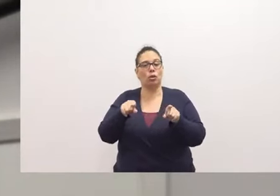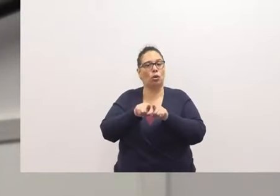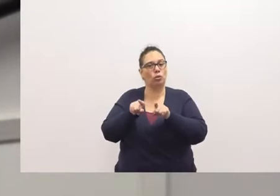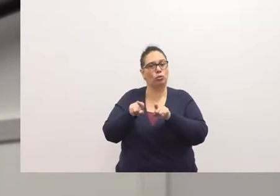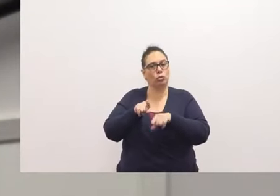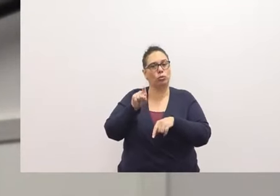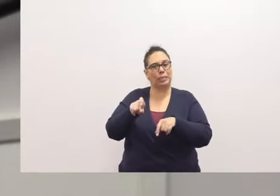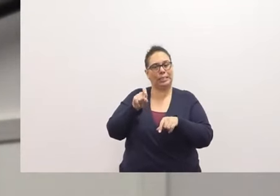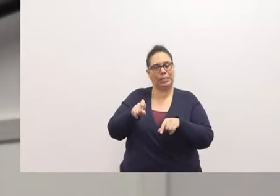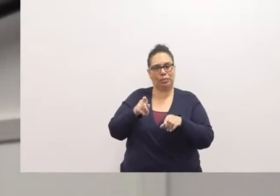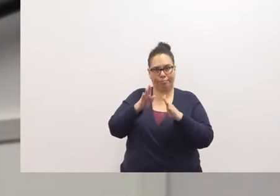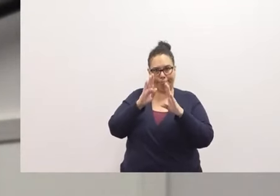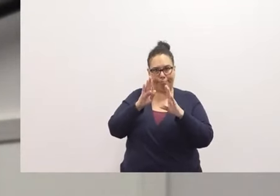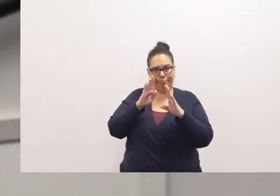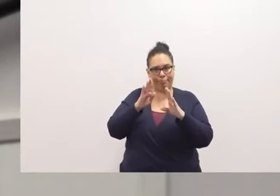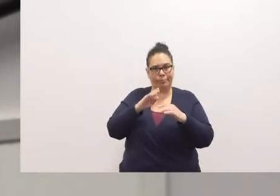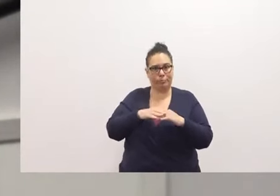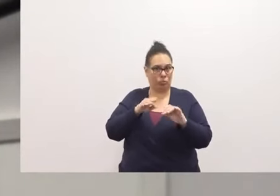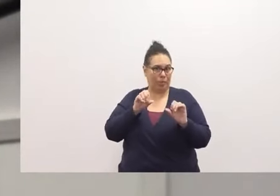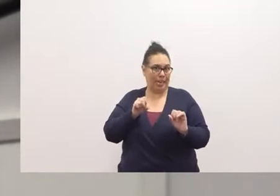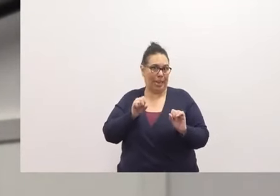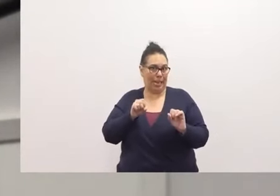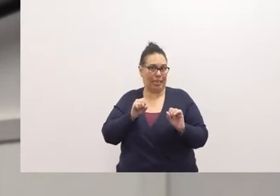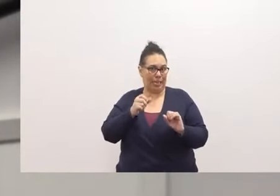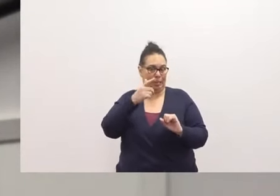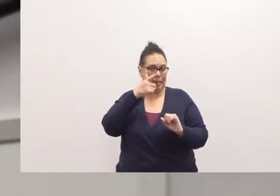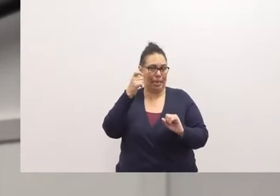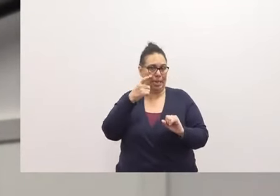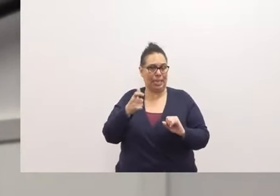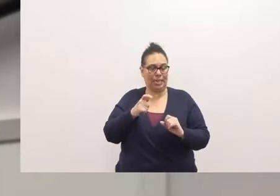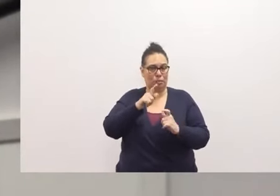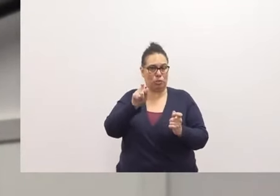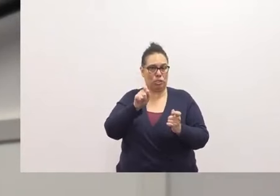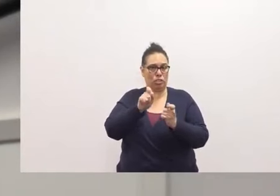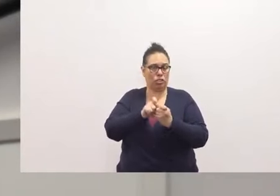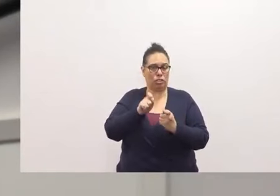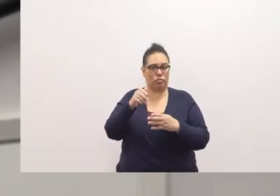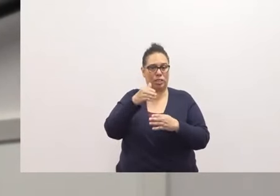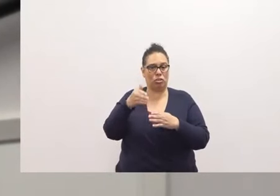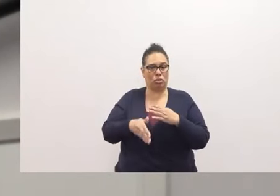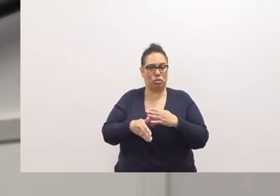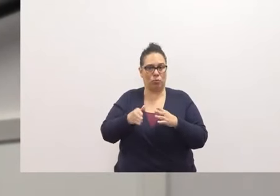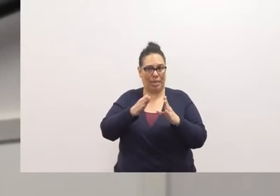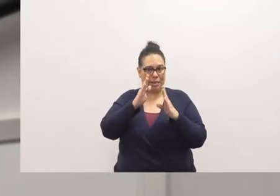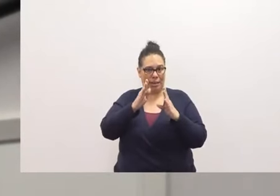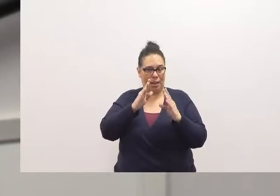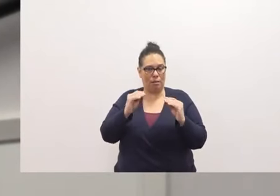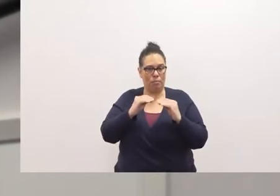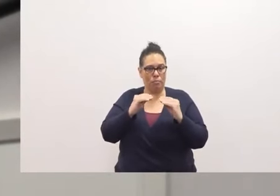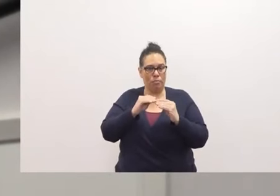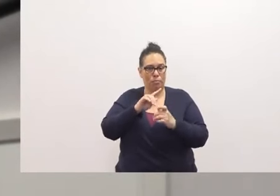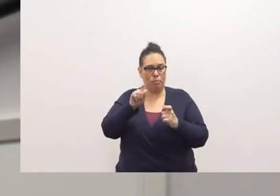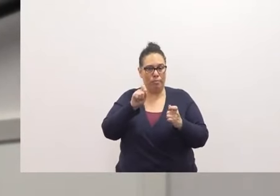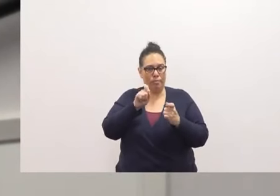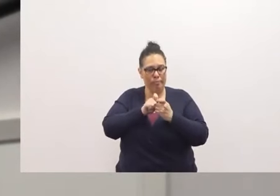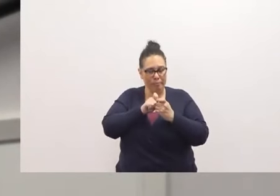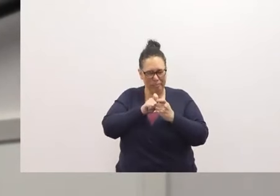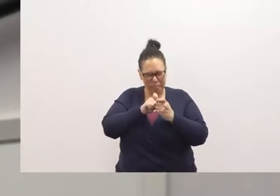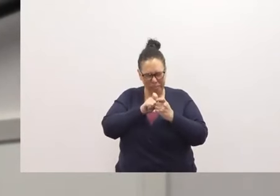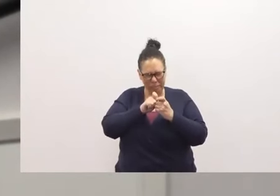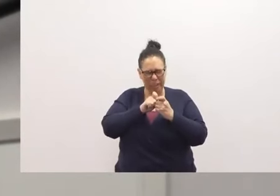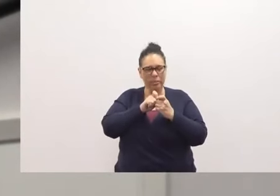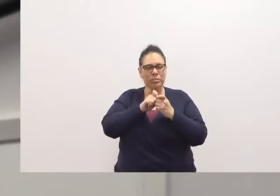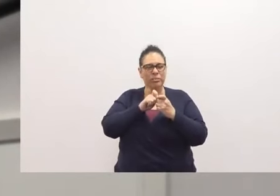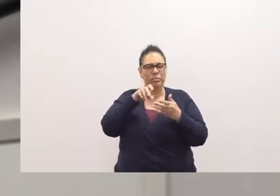need to attend to, and we can now, because there's precision with these results, we can attend more to specific groups of students at